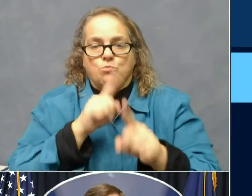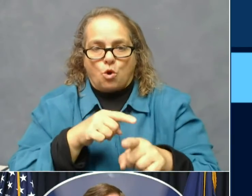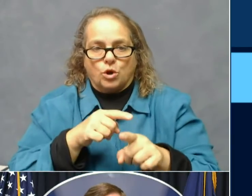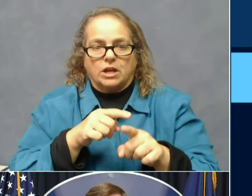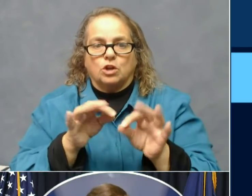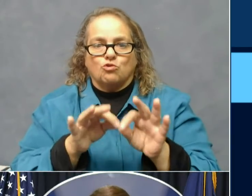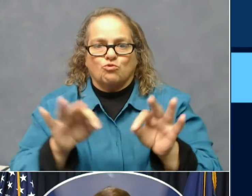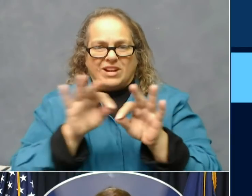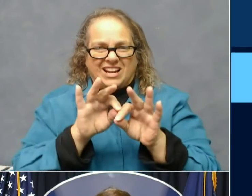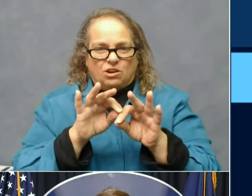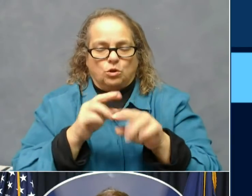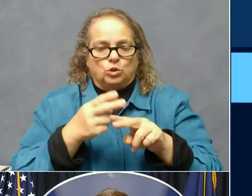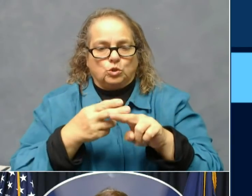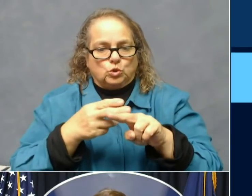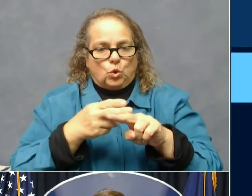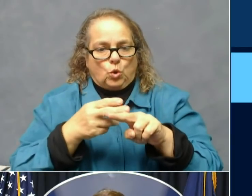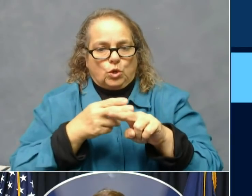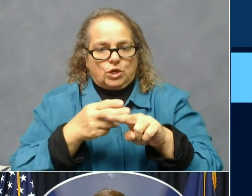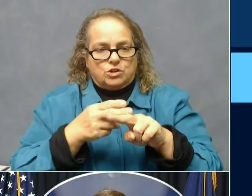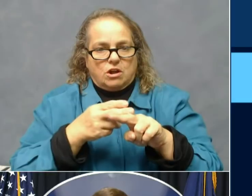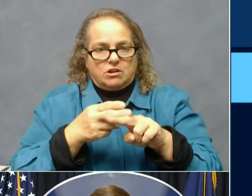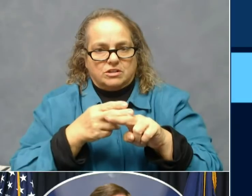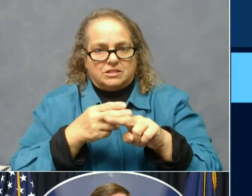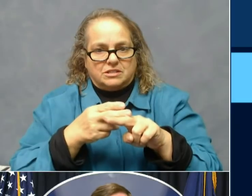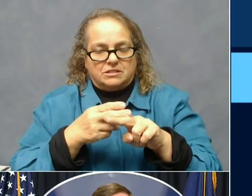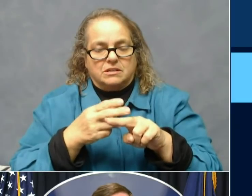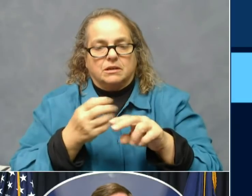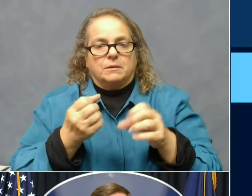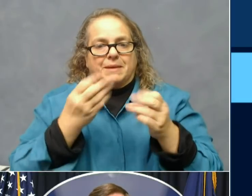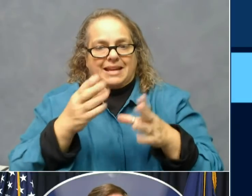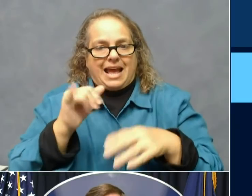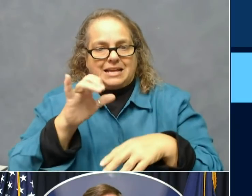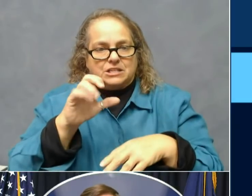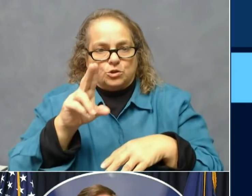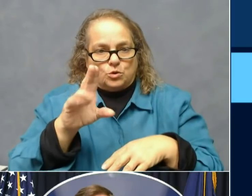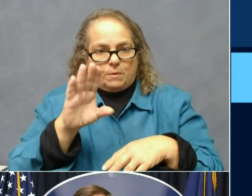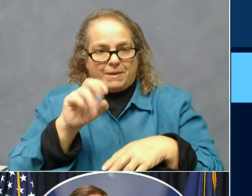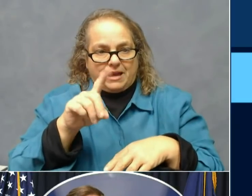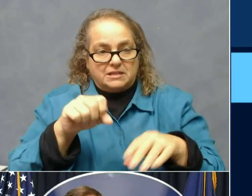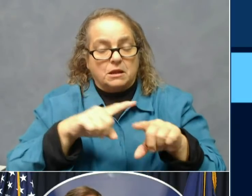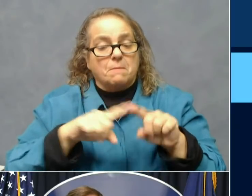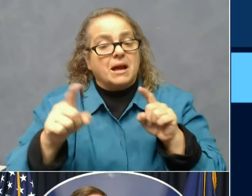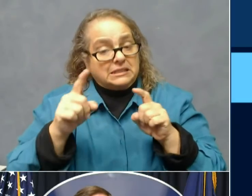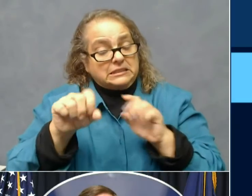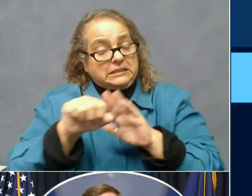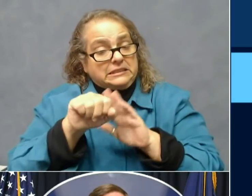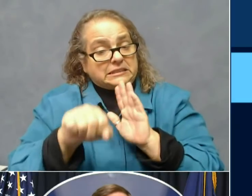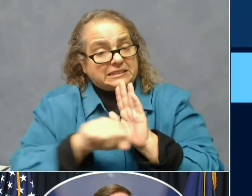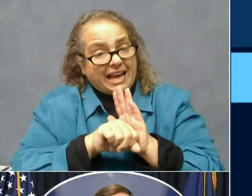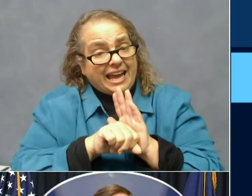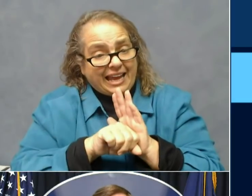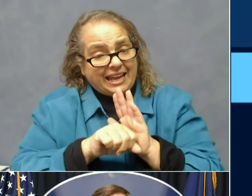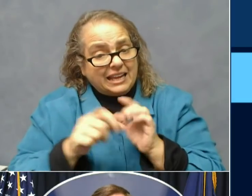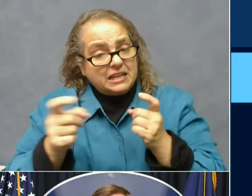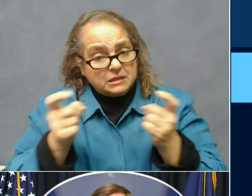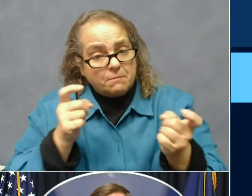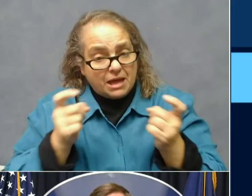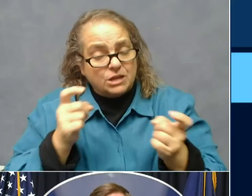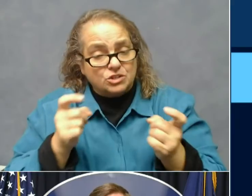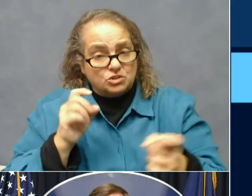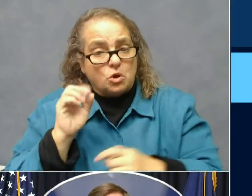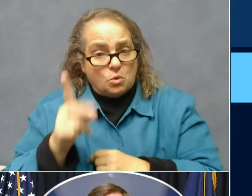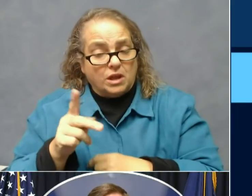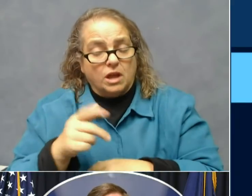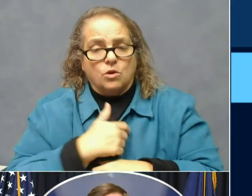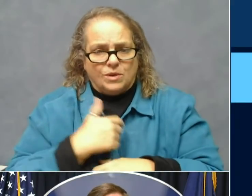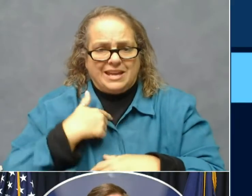in ICU beds and how many are taken, but the state is managing. In other words, we're at a dangerous place, but we are not over